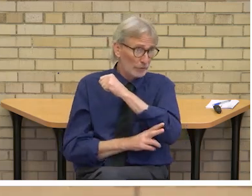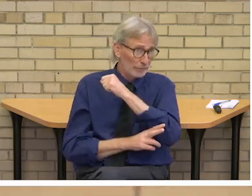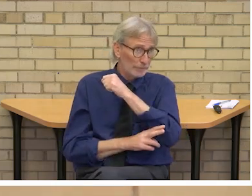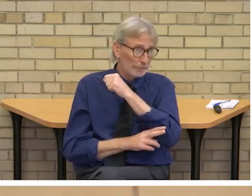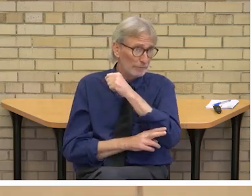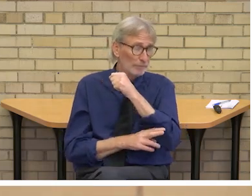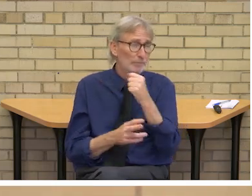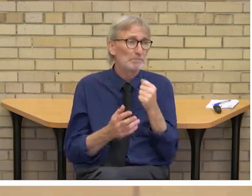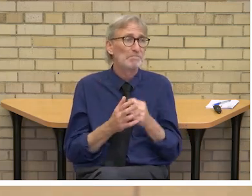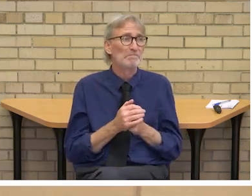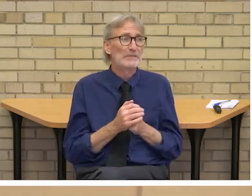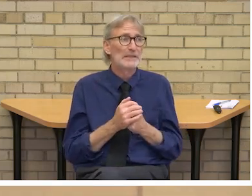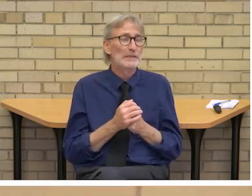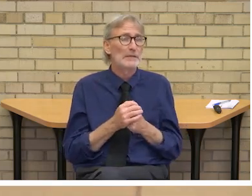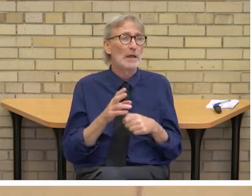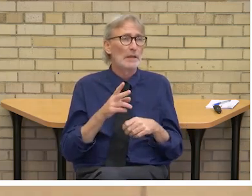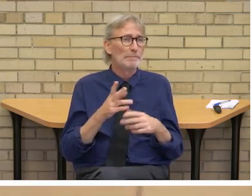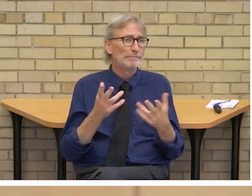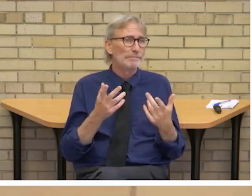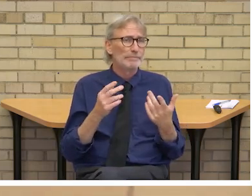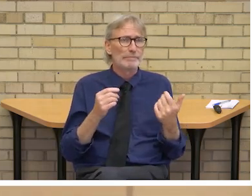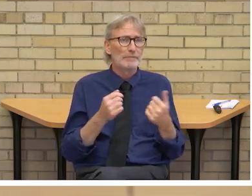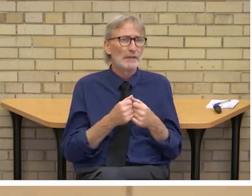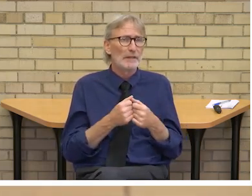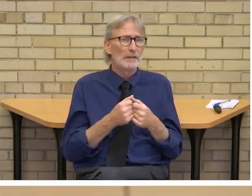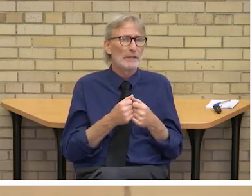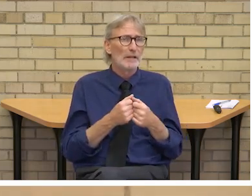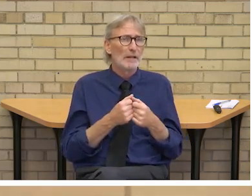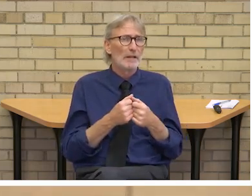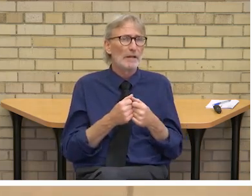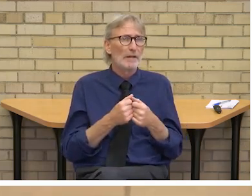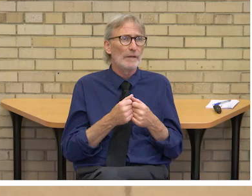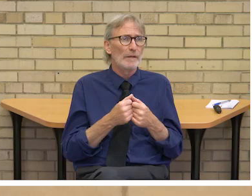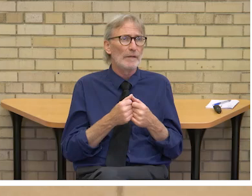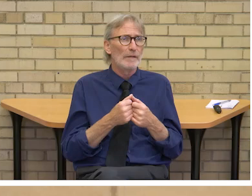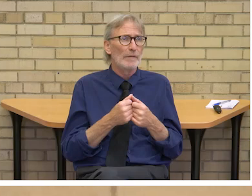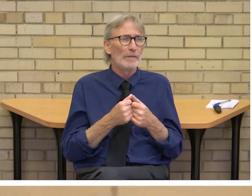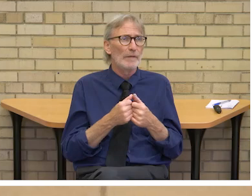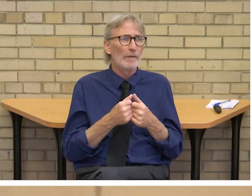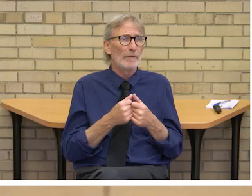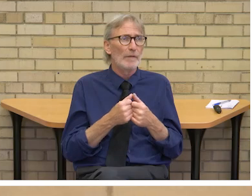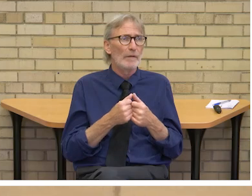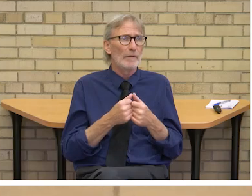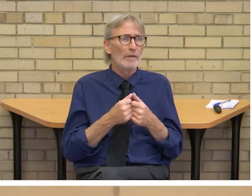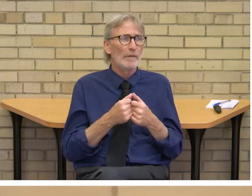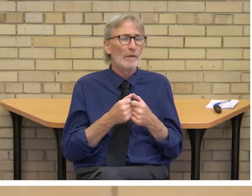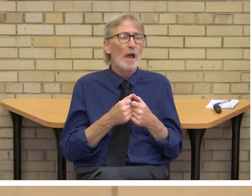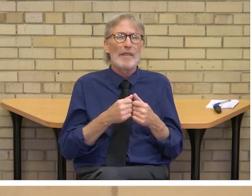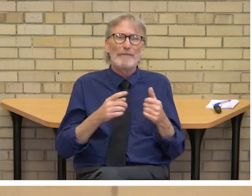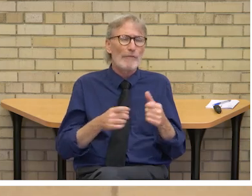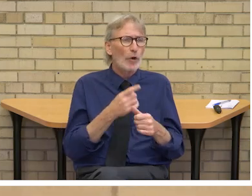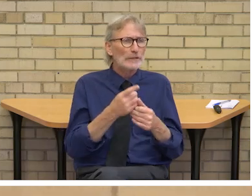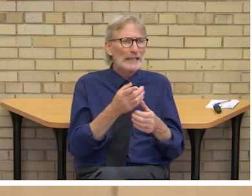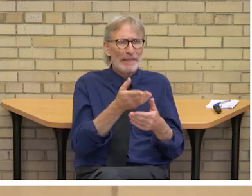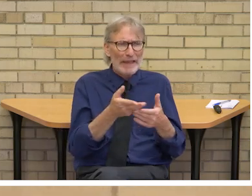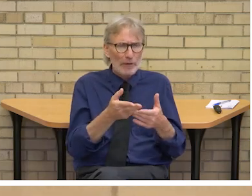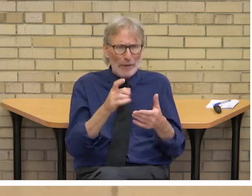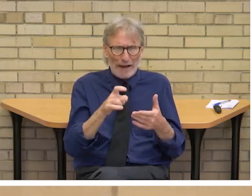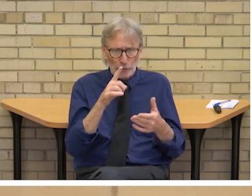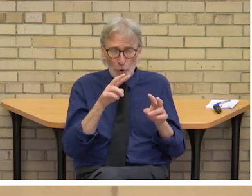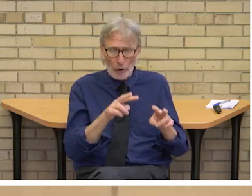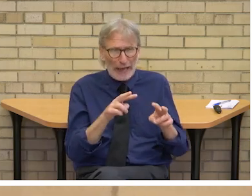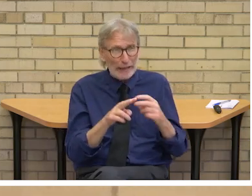mean, it's often, the need for the bridge project is typically first driven by the structural